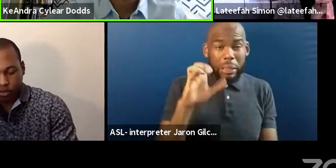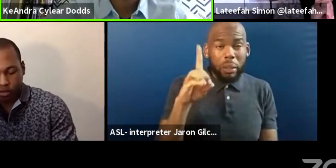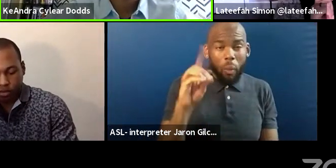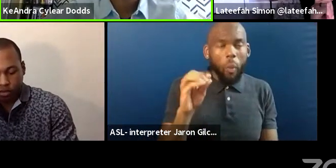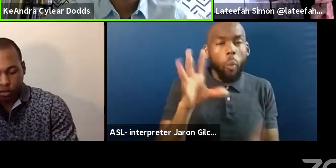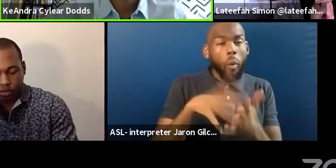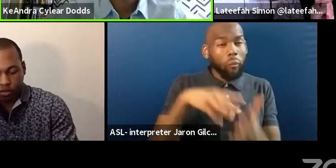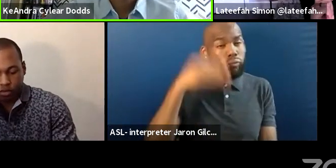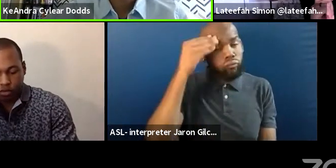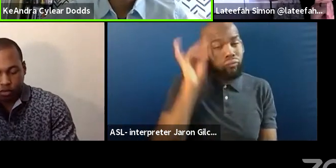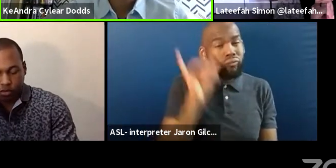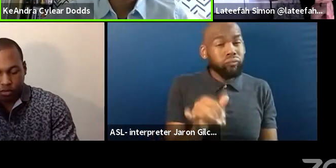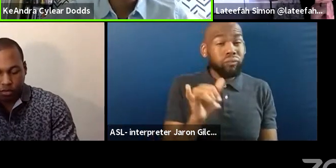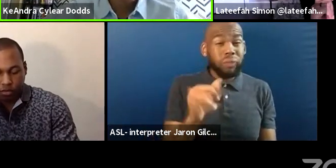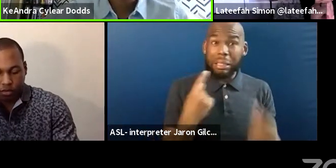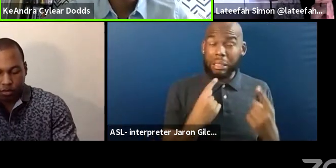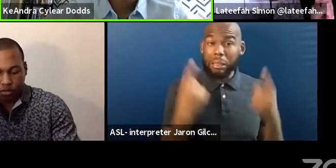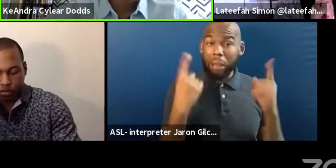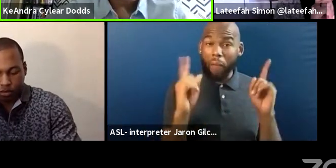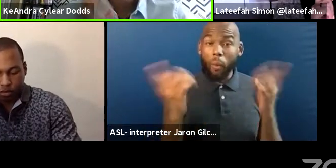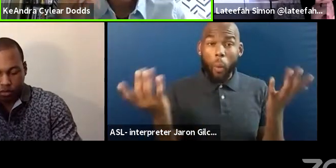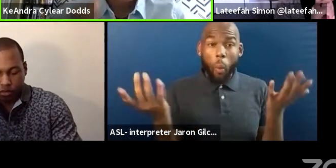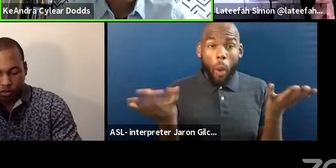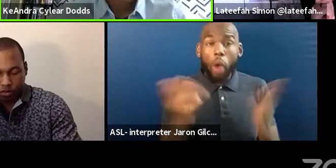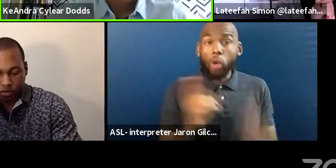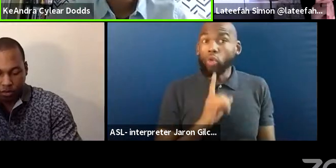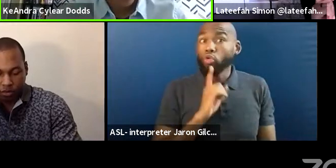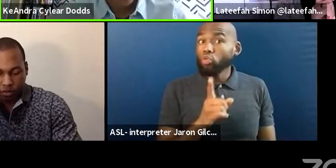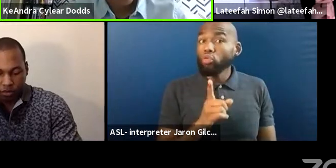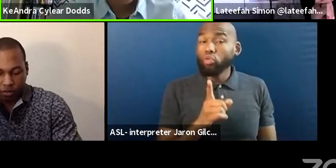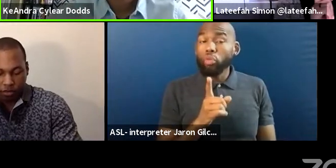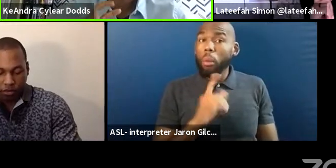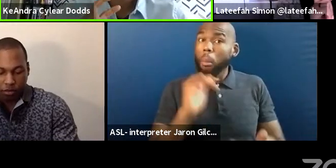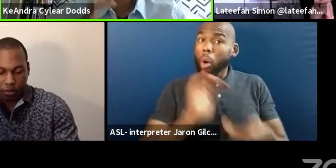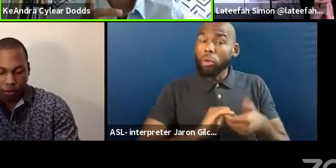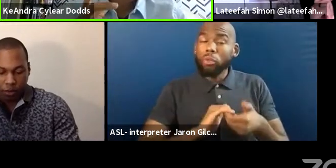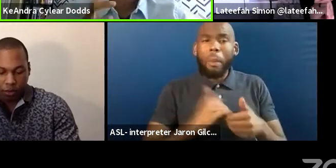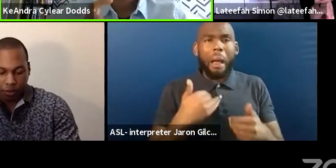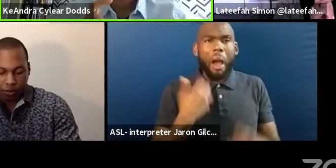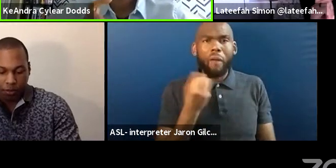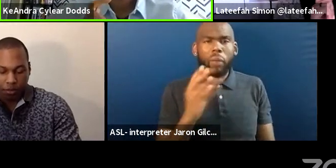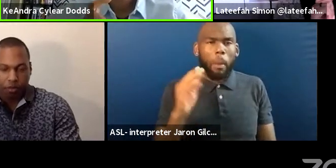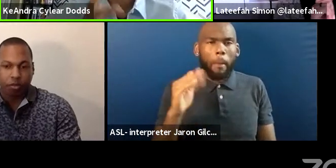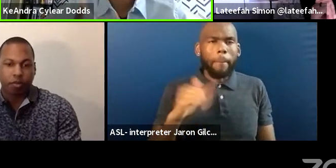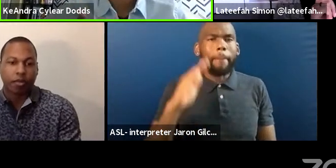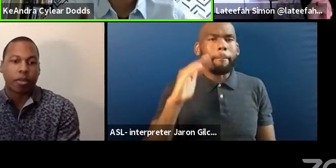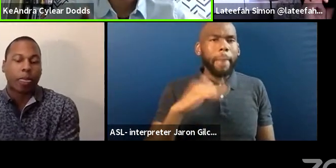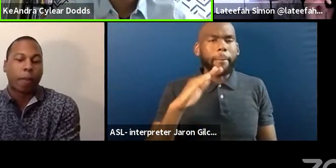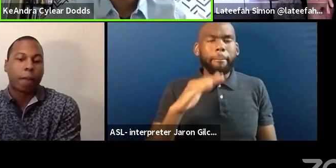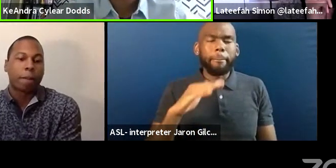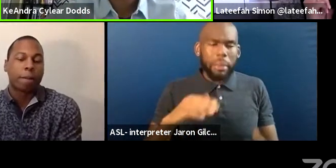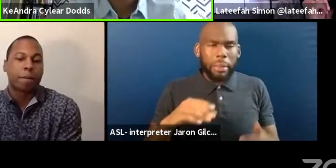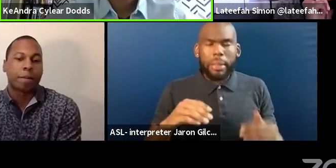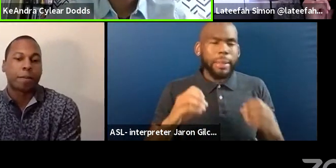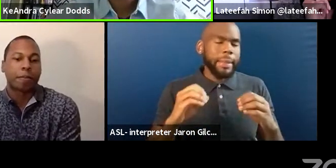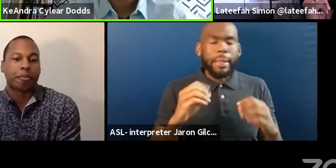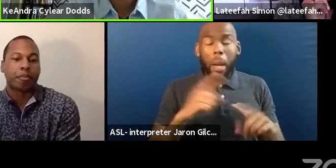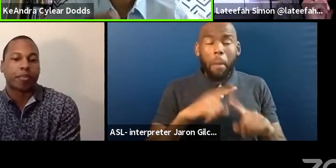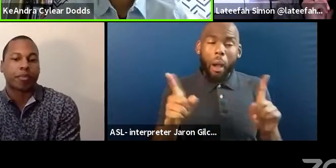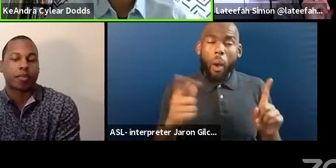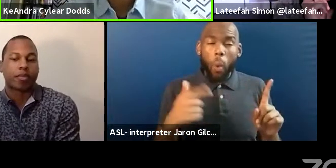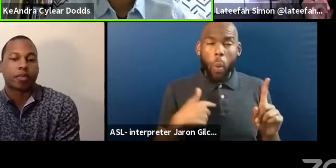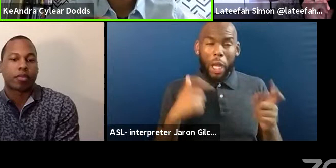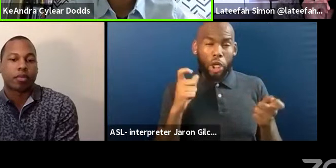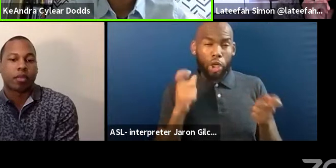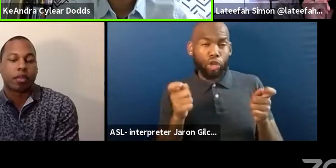was successful was because it was a true partnership. It had its bumps along the way, but we adjusted and